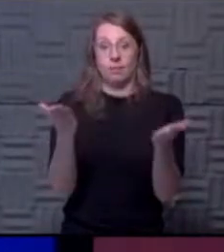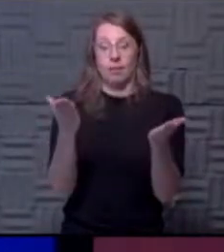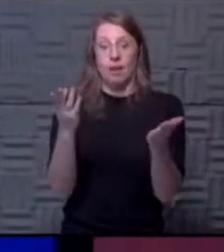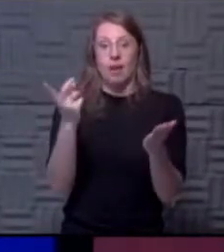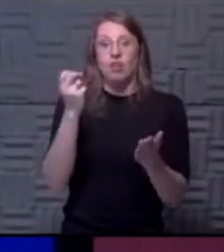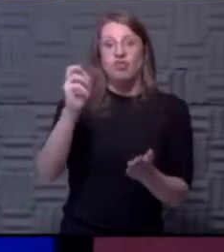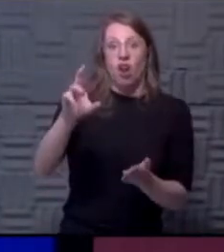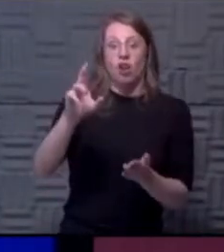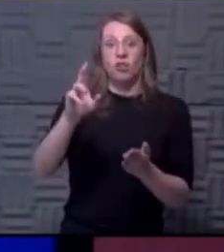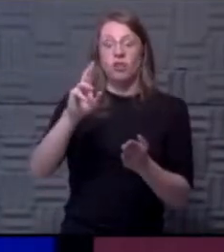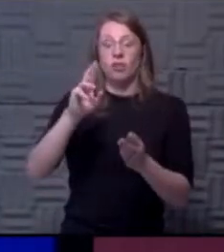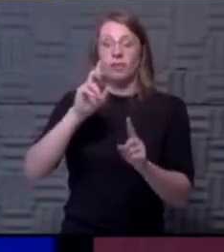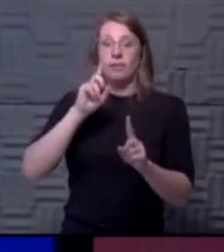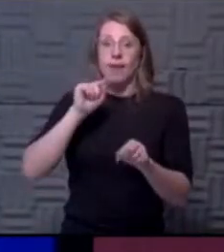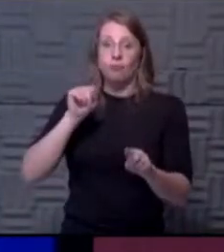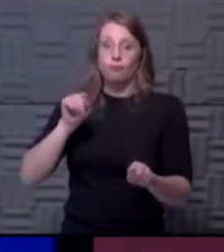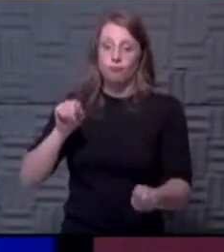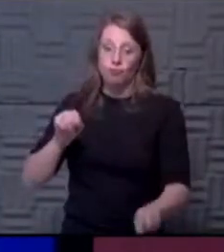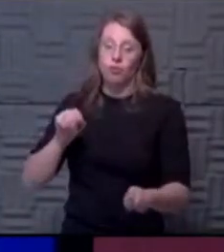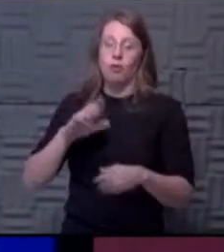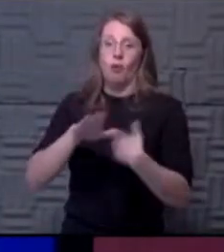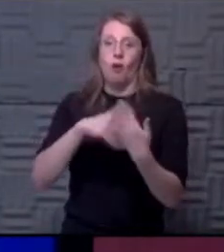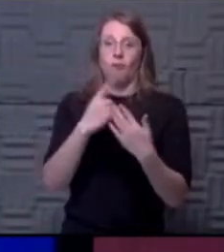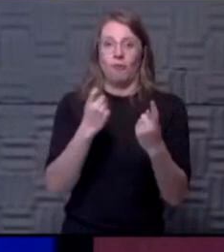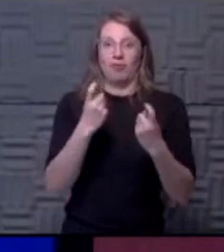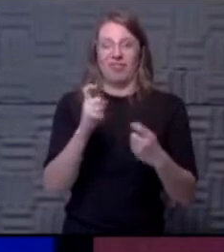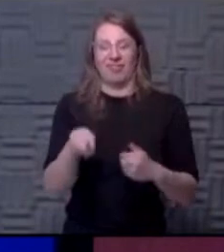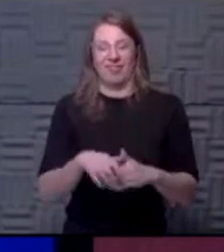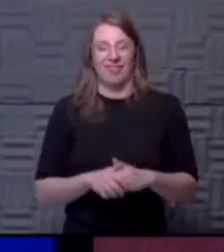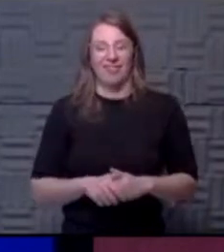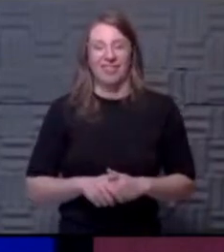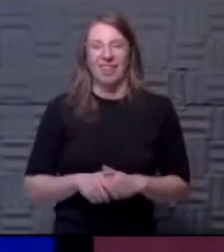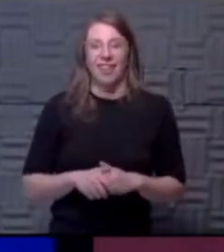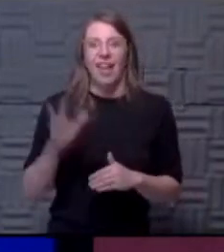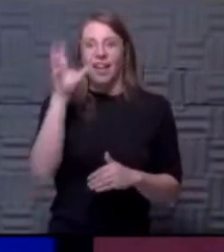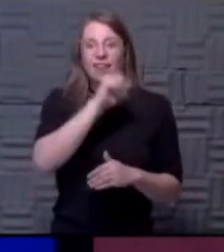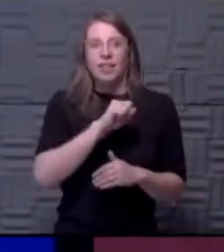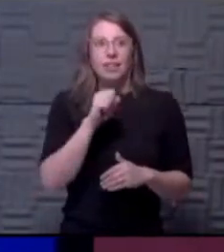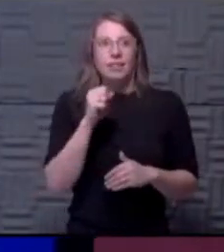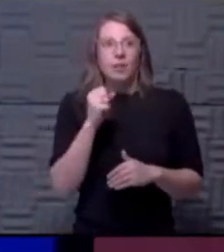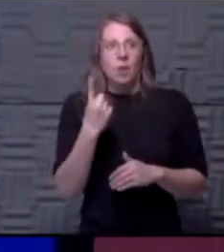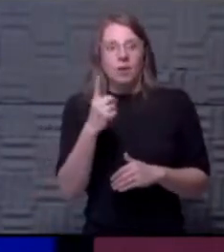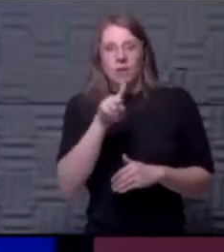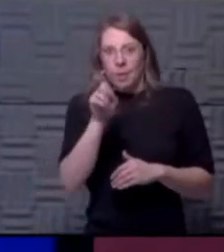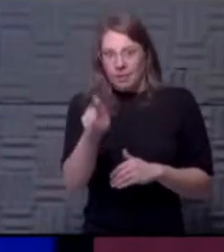doctors just rock right through all these questions. I guess one that I would have